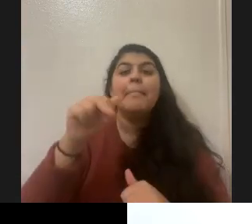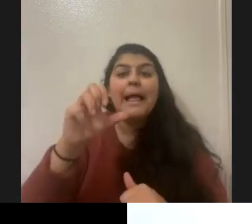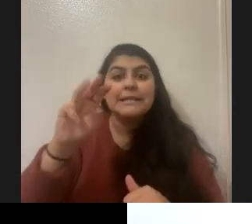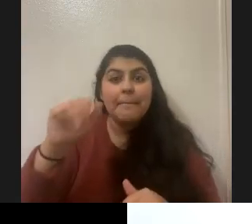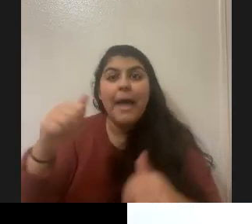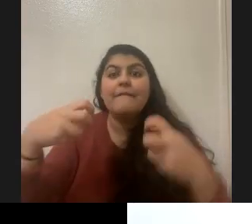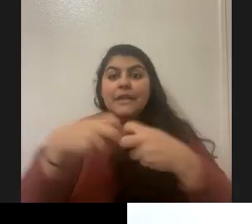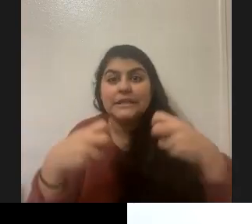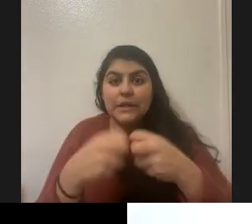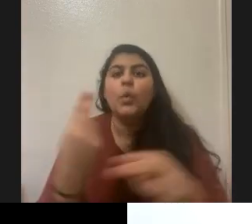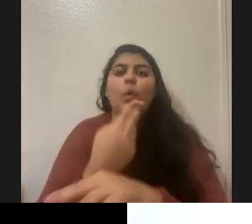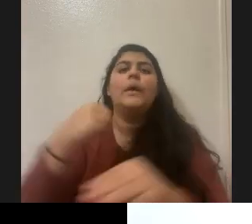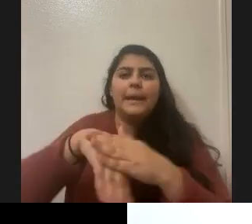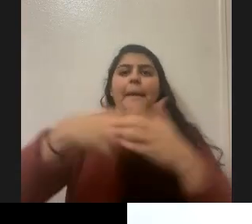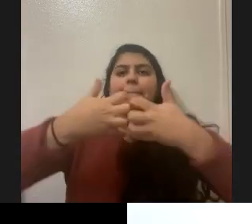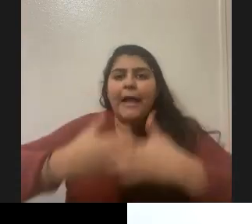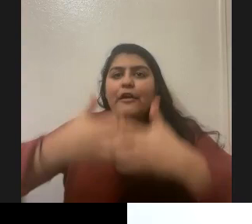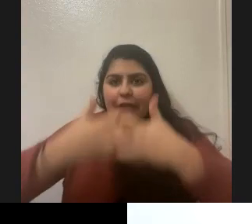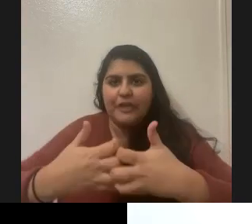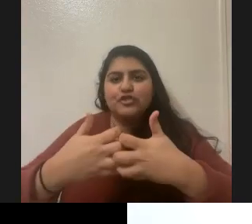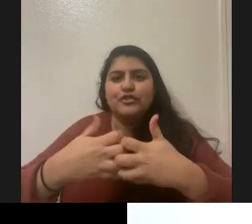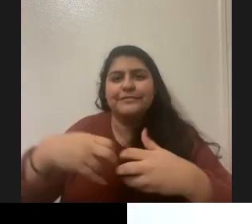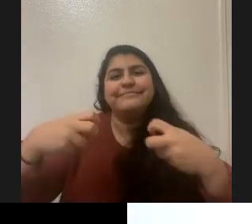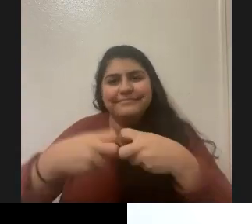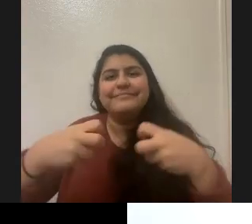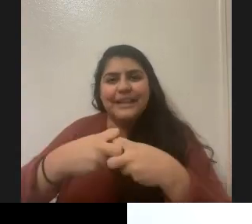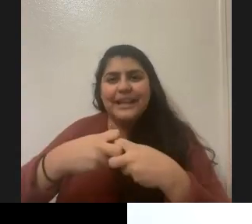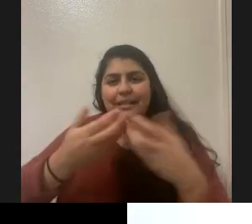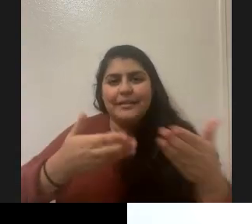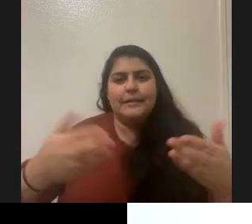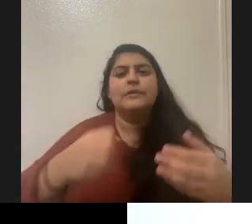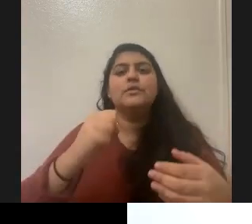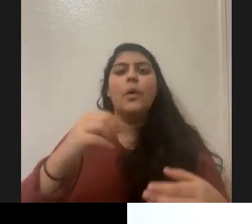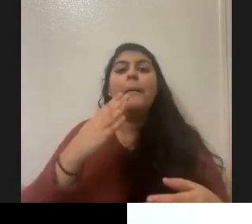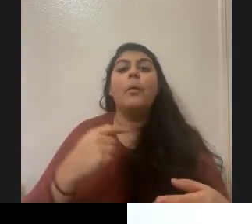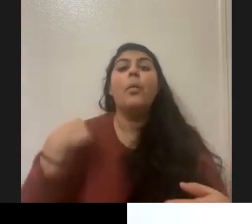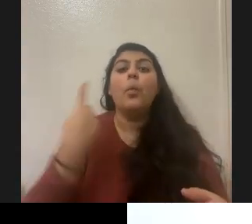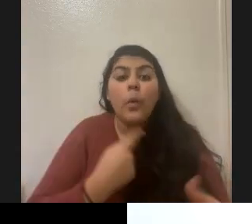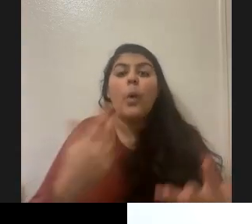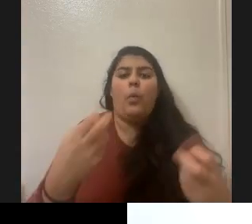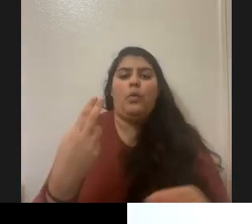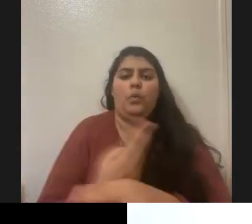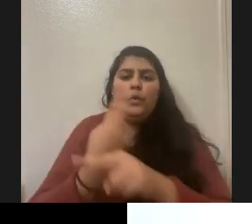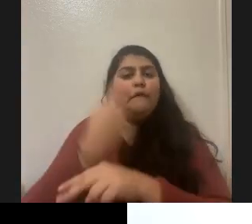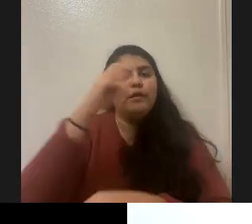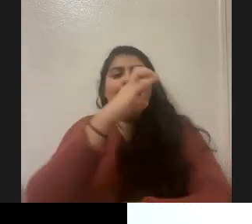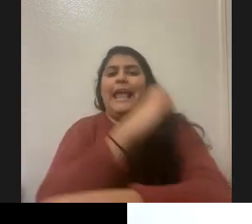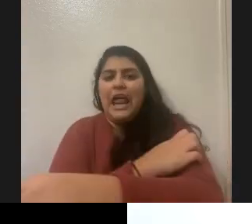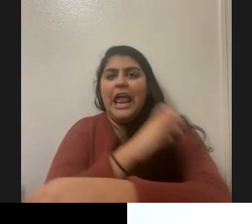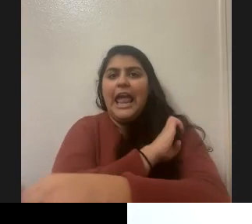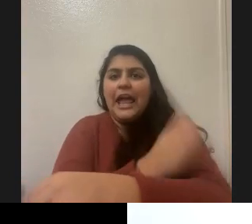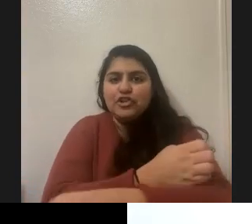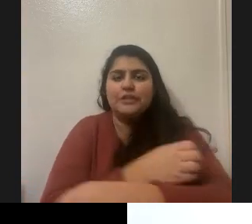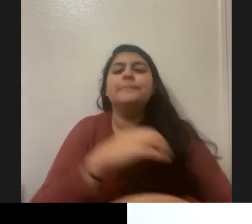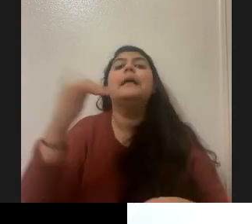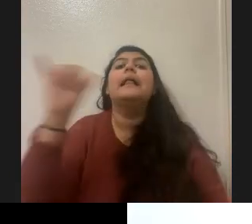little electric components. But my field, we want to use plasma to make energy. So think of our sun, right? Our sun is actually a